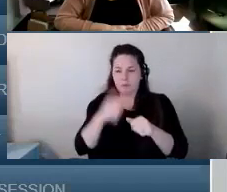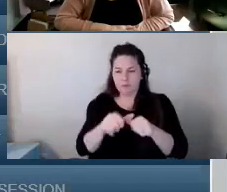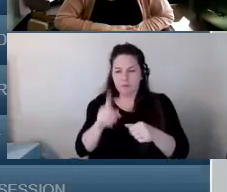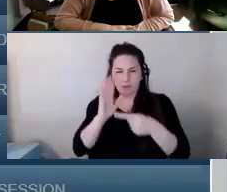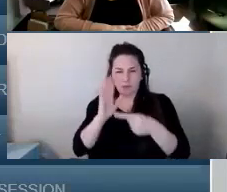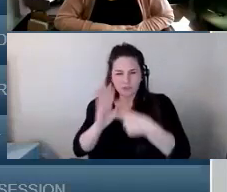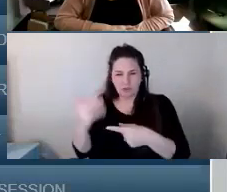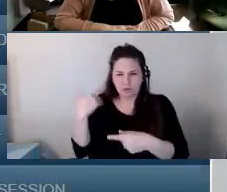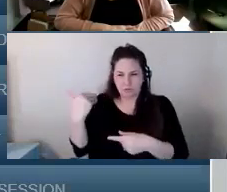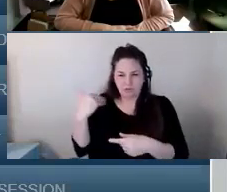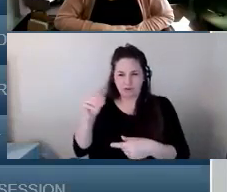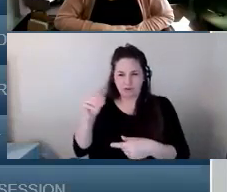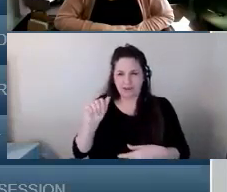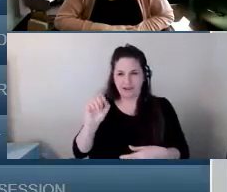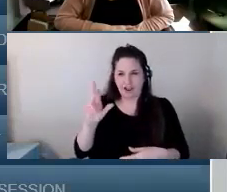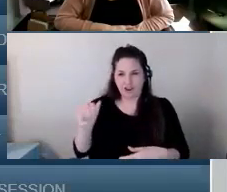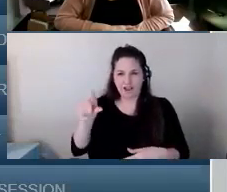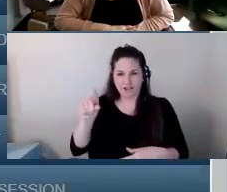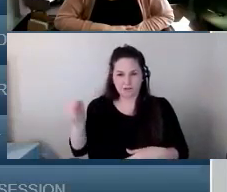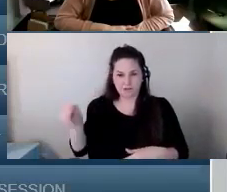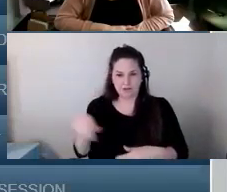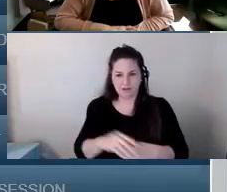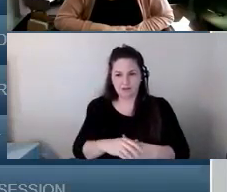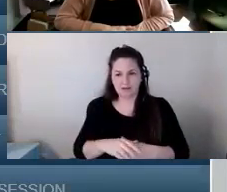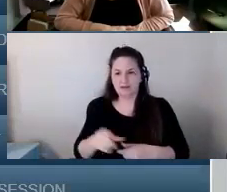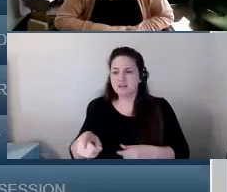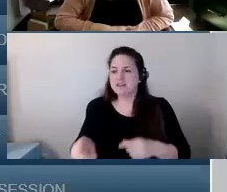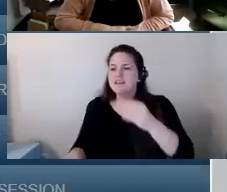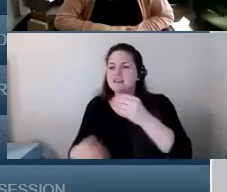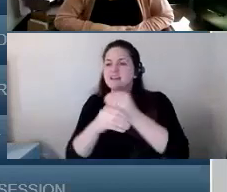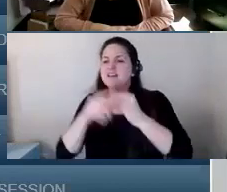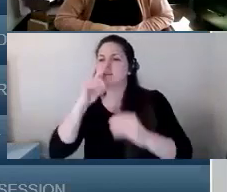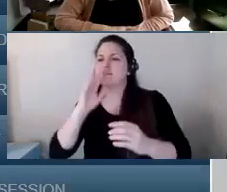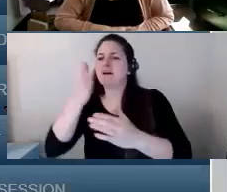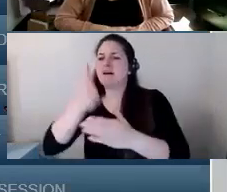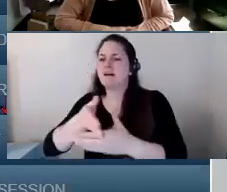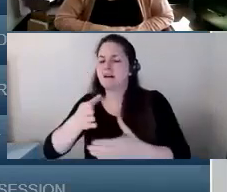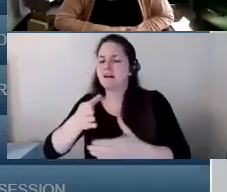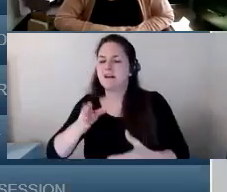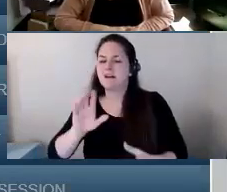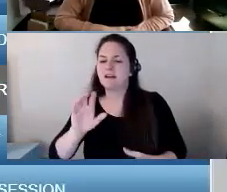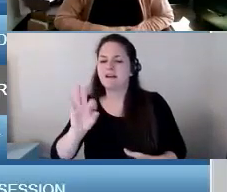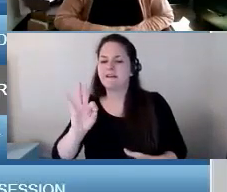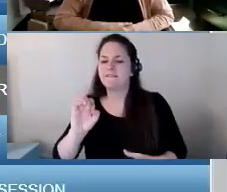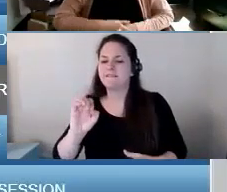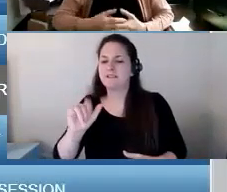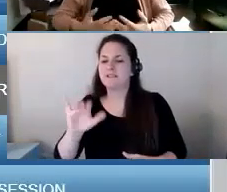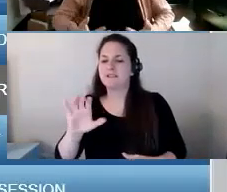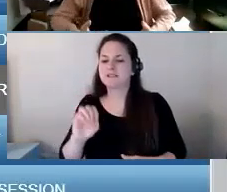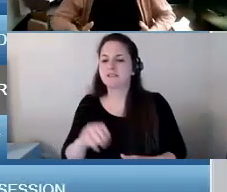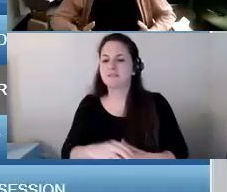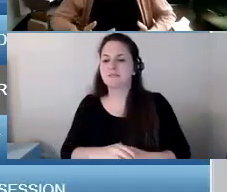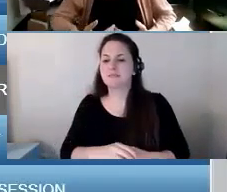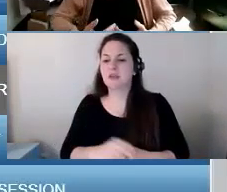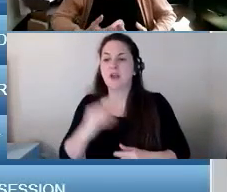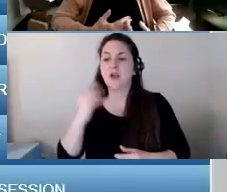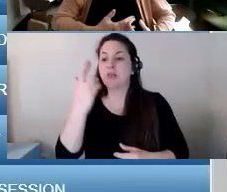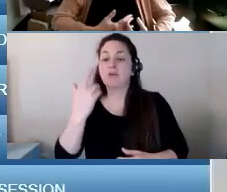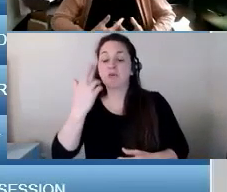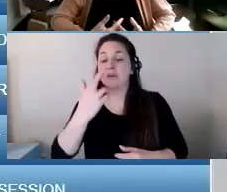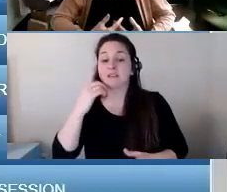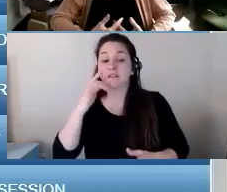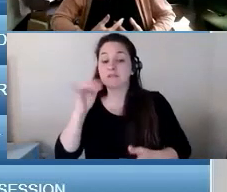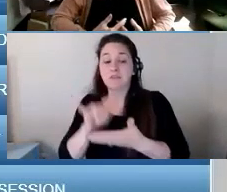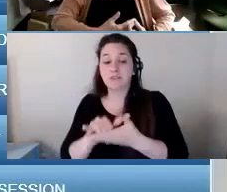showed from AERA 2020. And if I can just interact with Isaac 1 moment around that, the purpose of that is